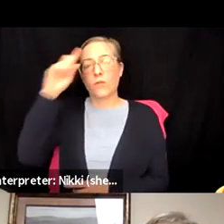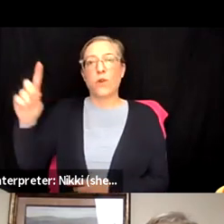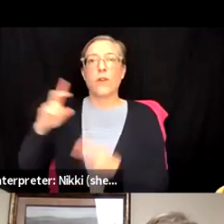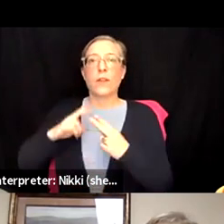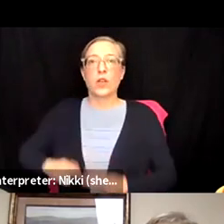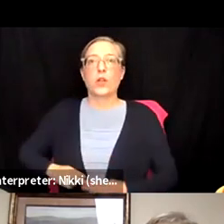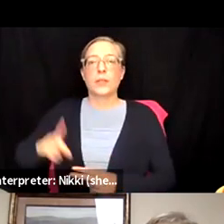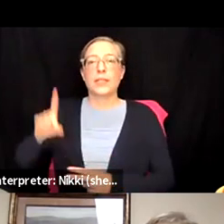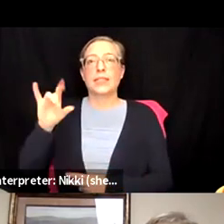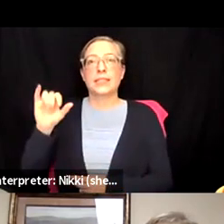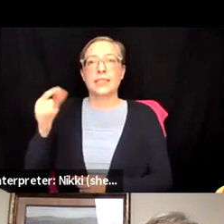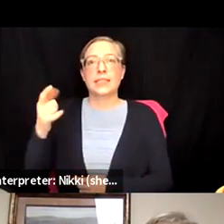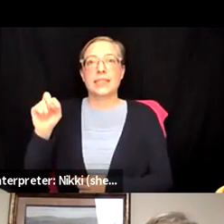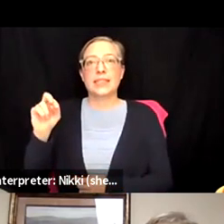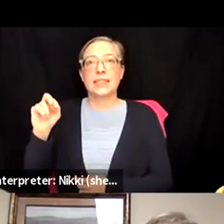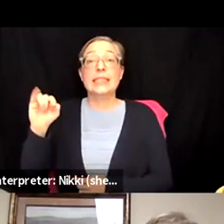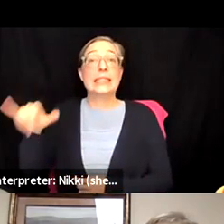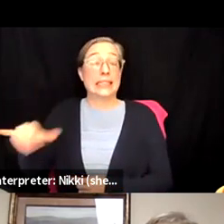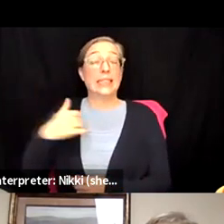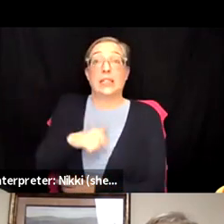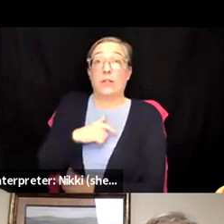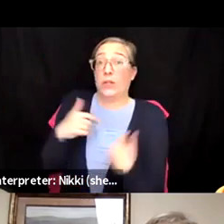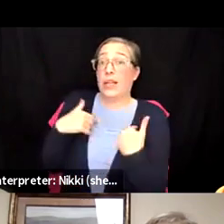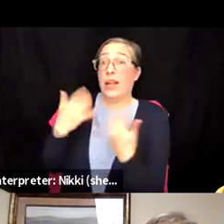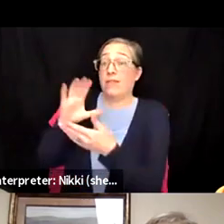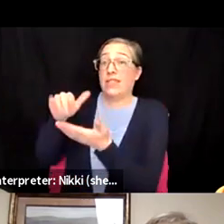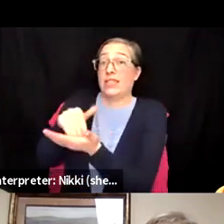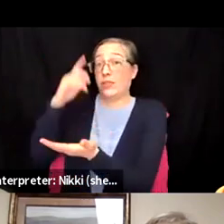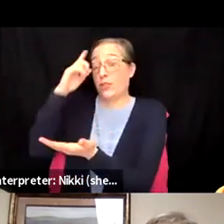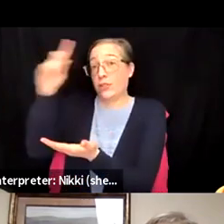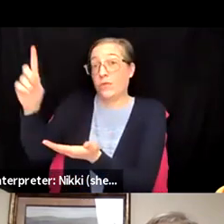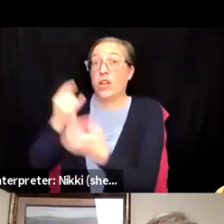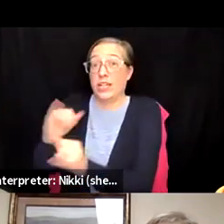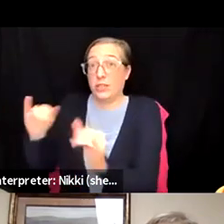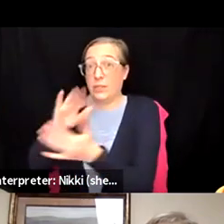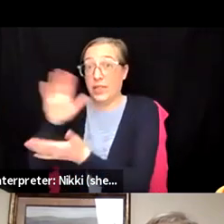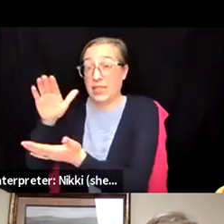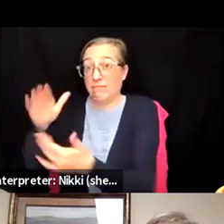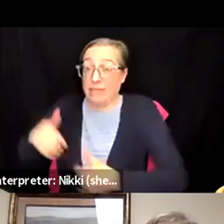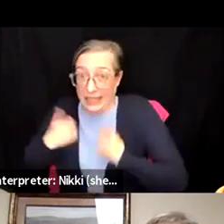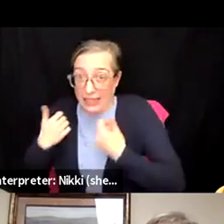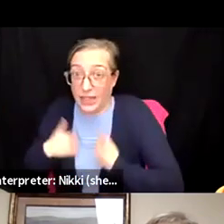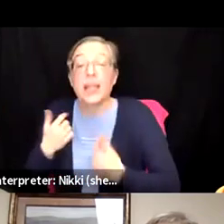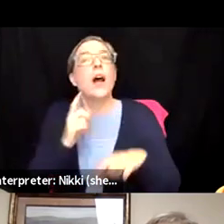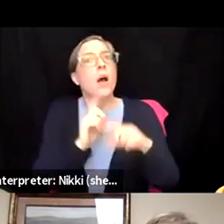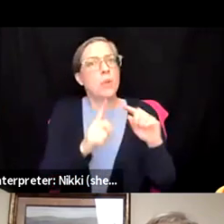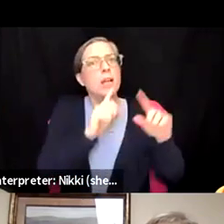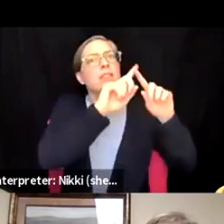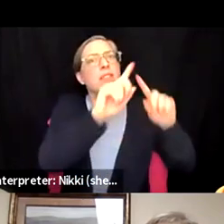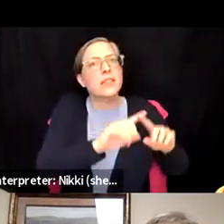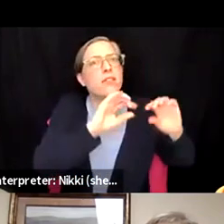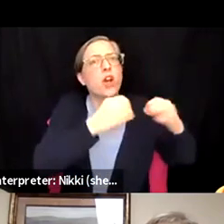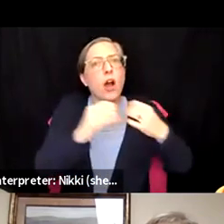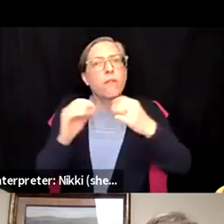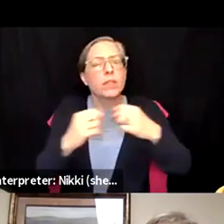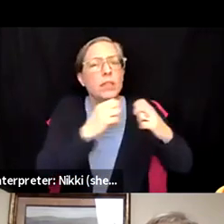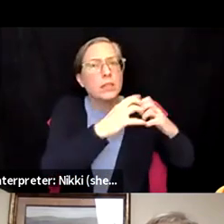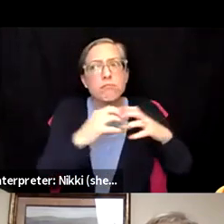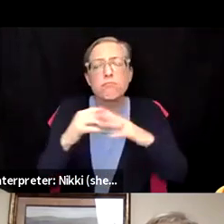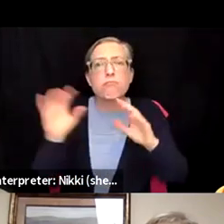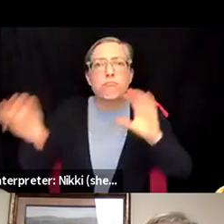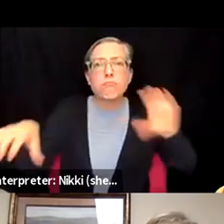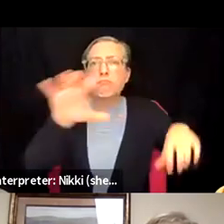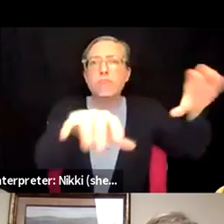for Independent Living, and we also have offices throughout the state that do the home